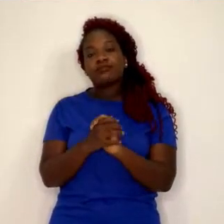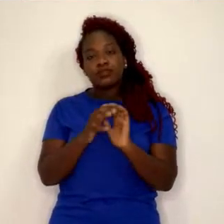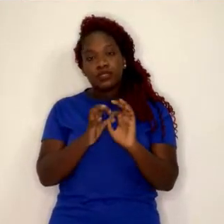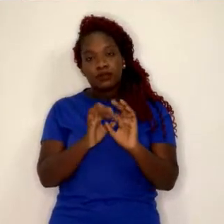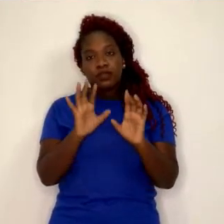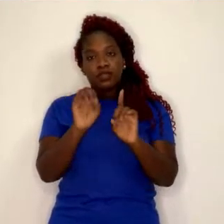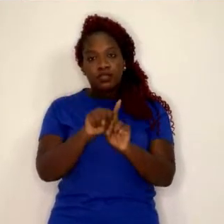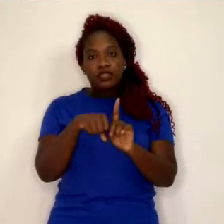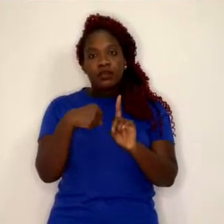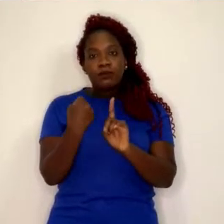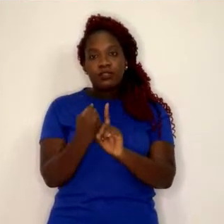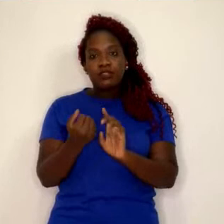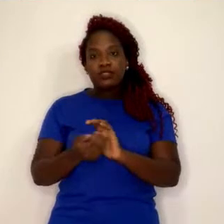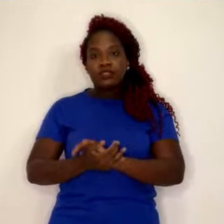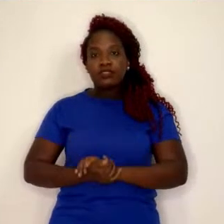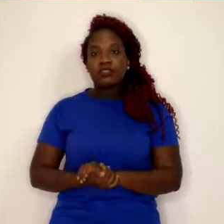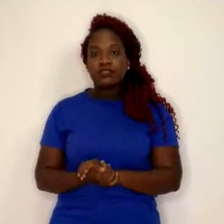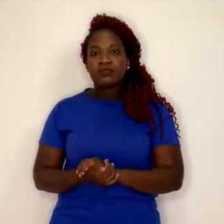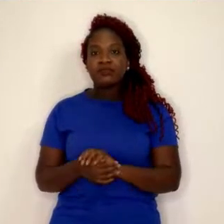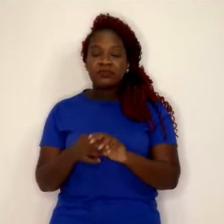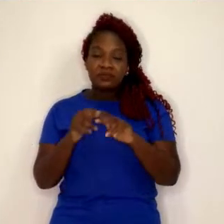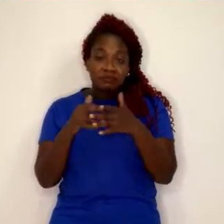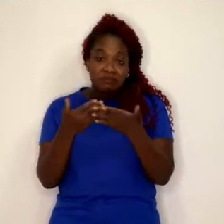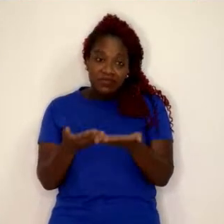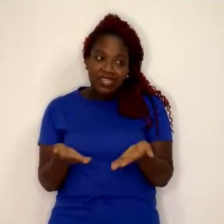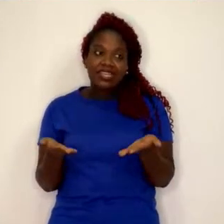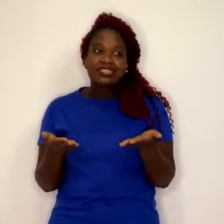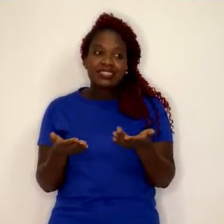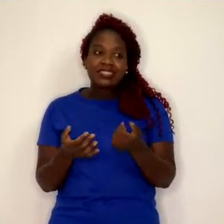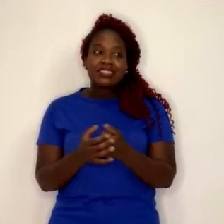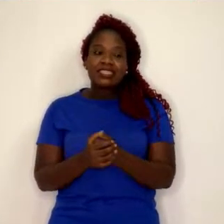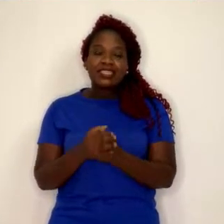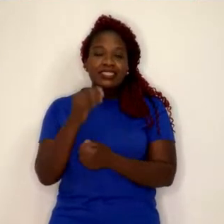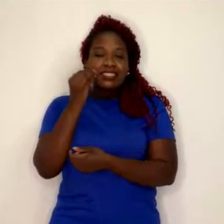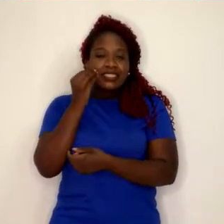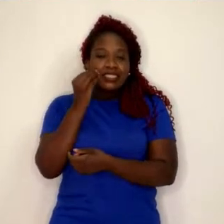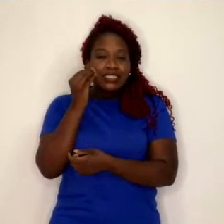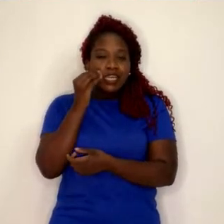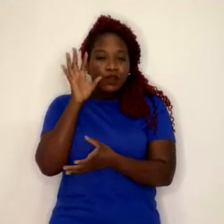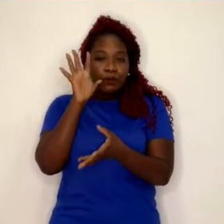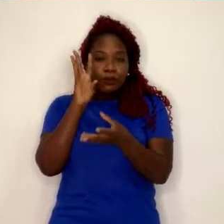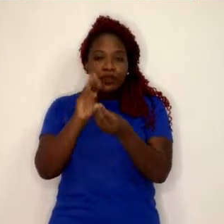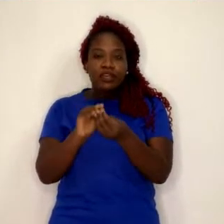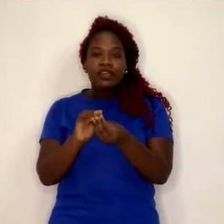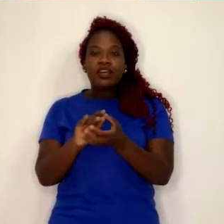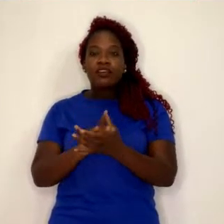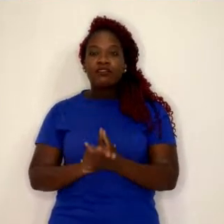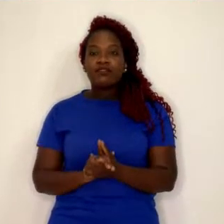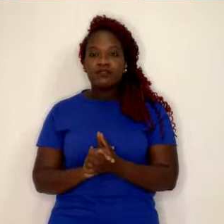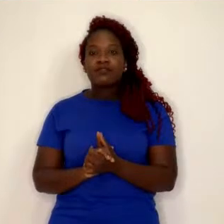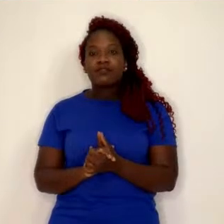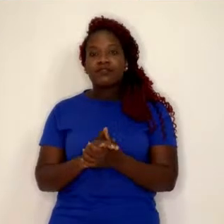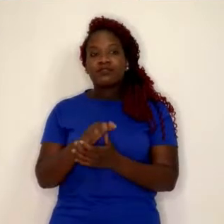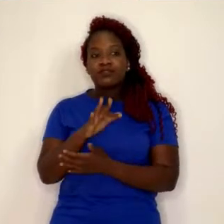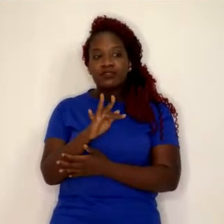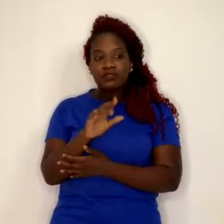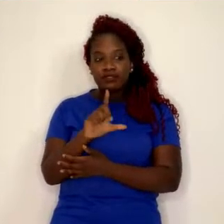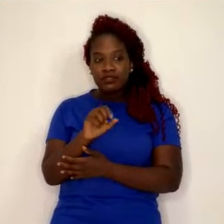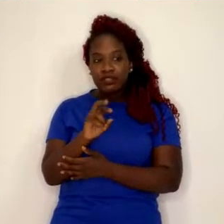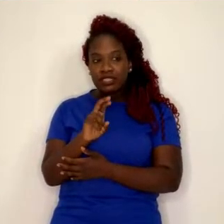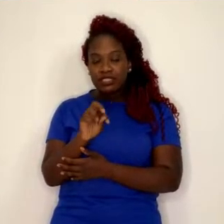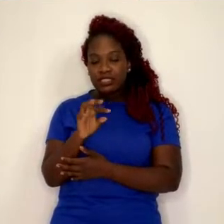educational framework seeking to promote freedom of in Brazilian society. So we are trying to bring